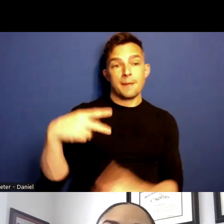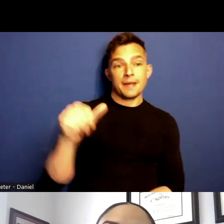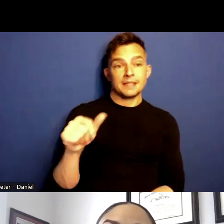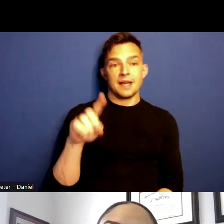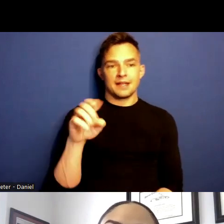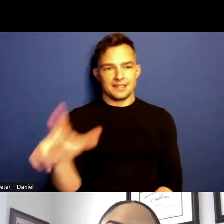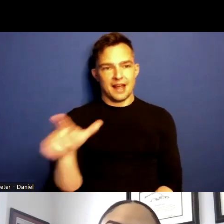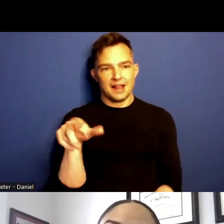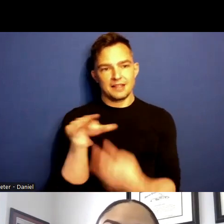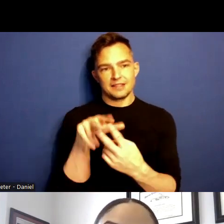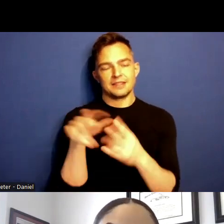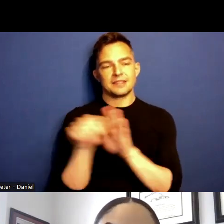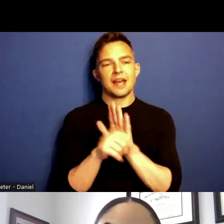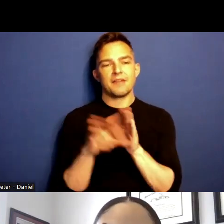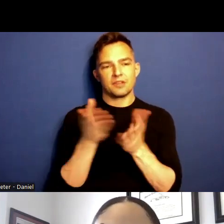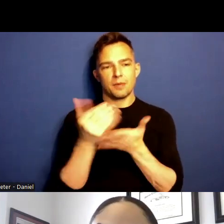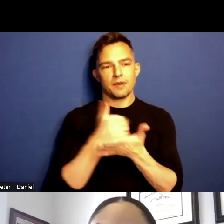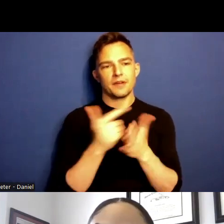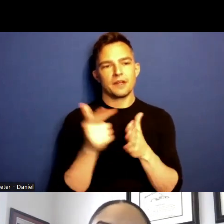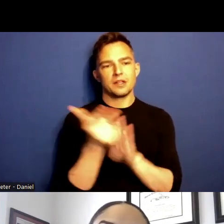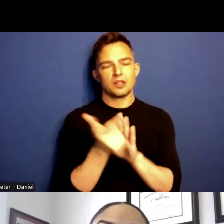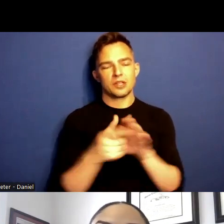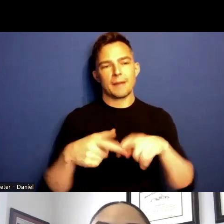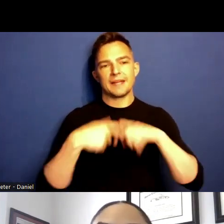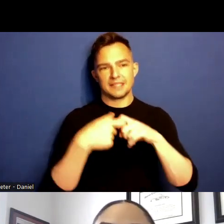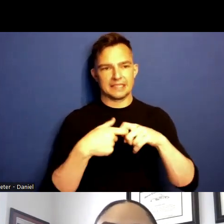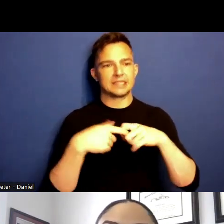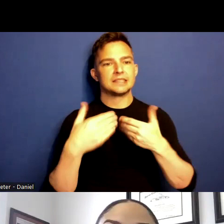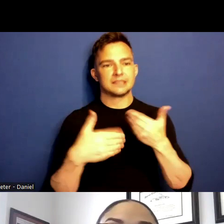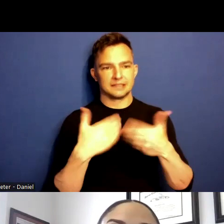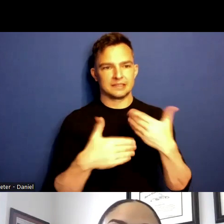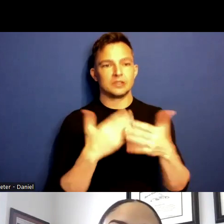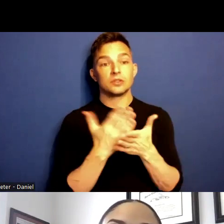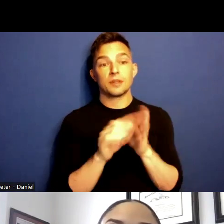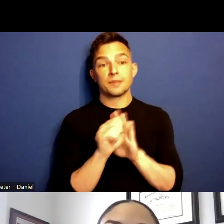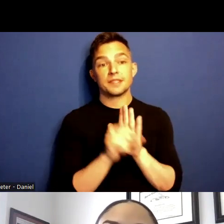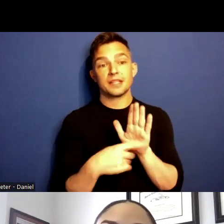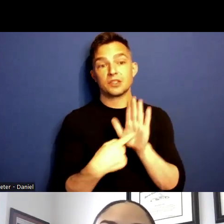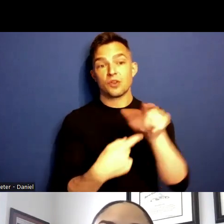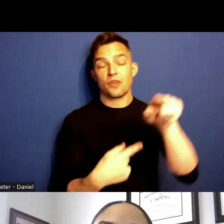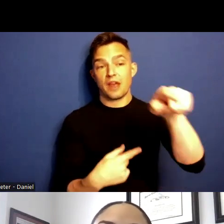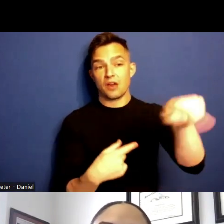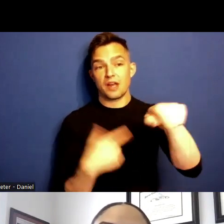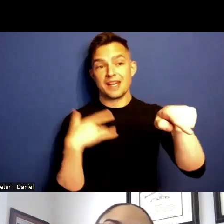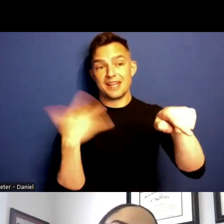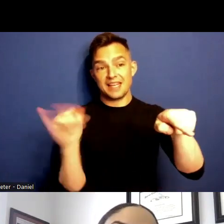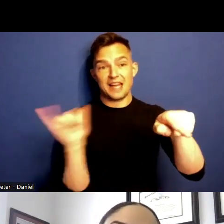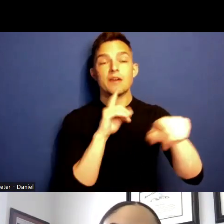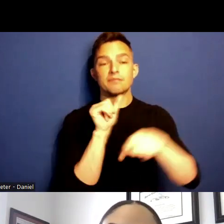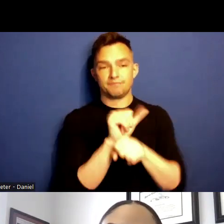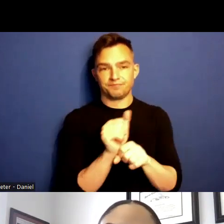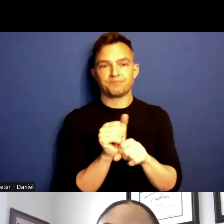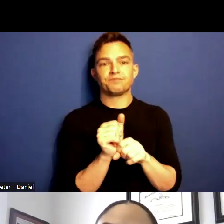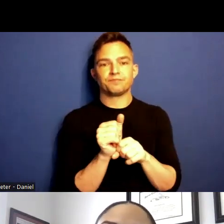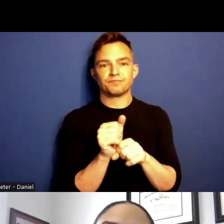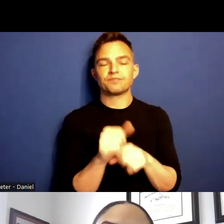Delaware have comprehensive 988 legislation pending. So some of the states that are reflected here in light yellow have actually adjourned